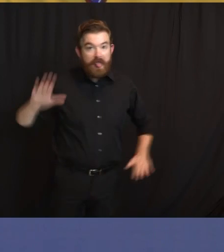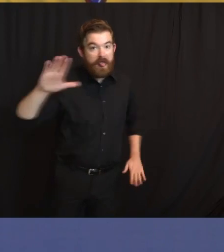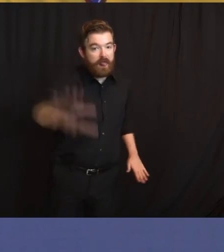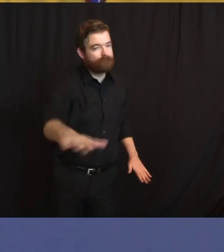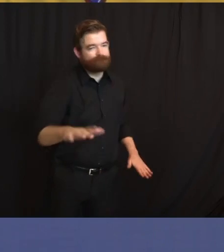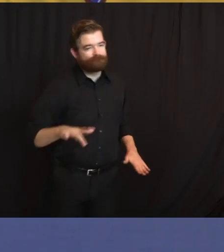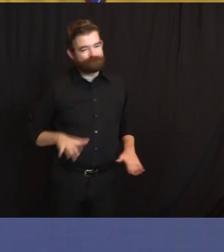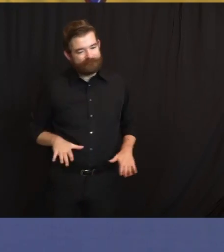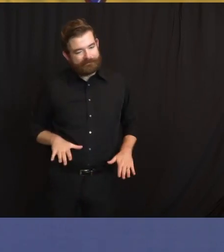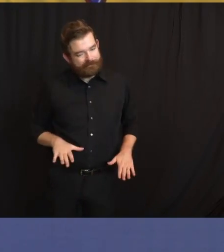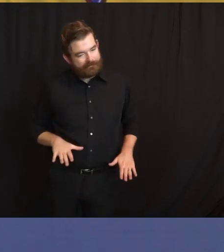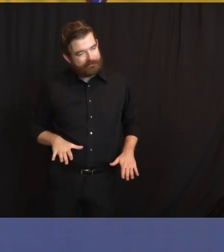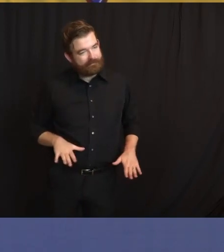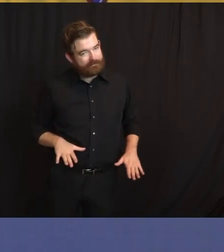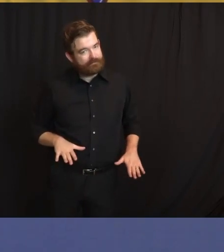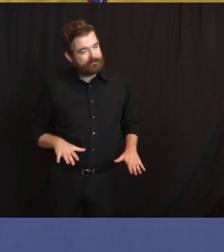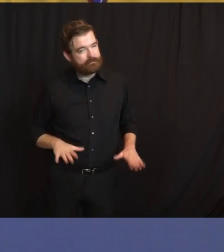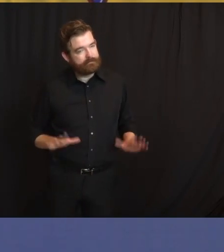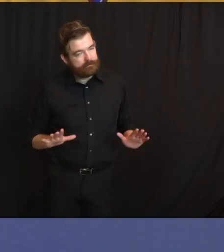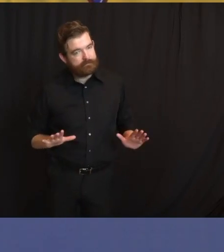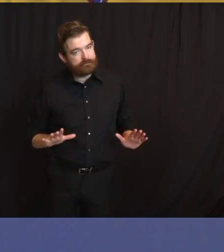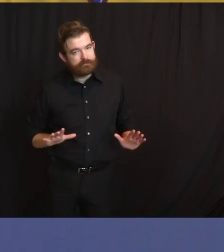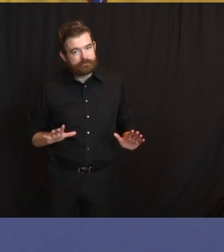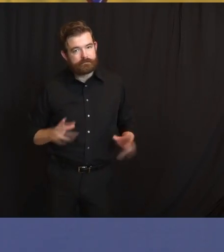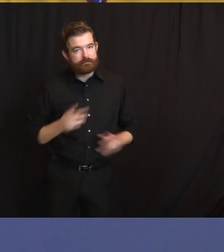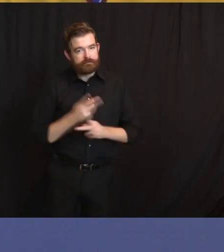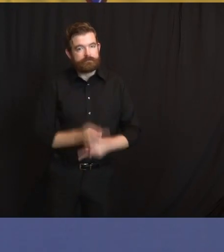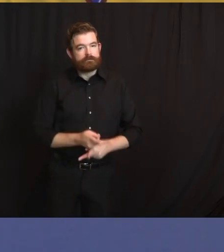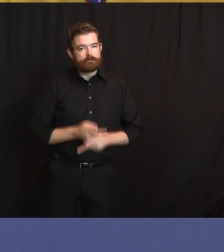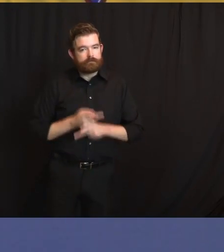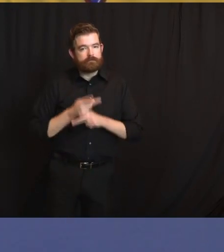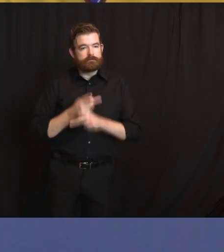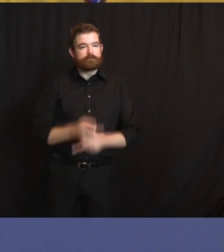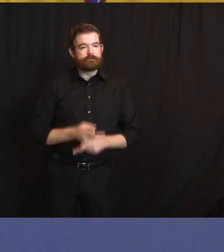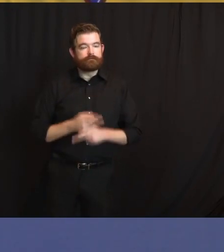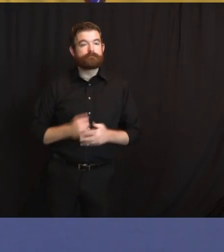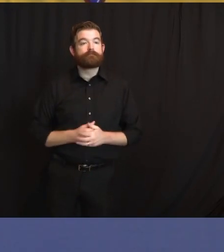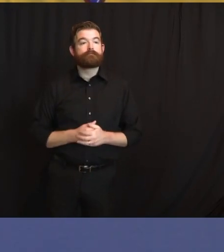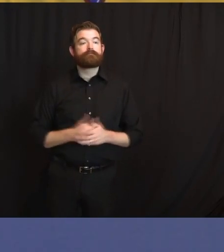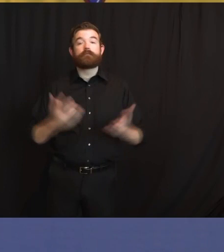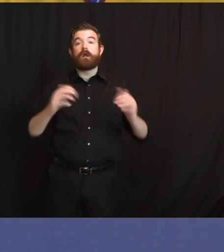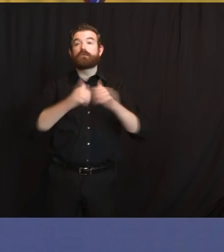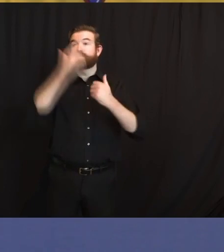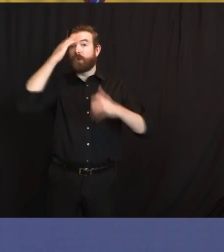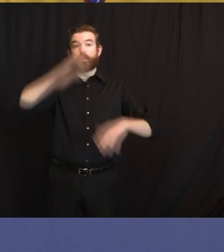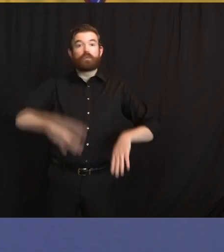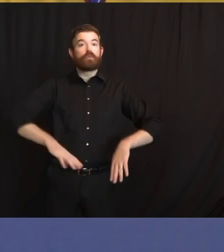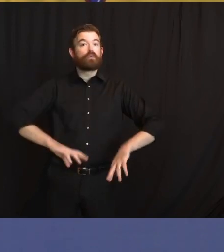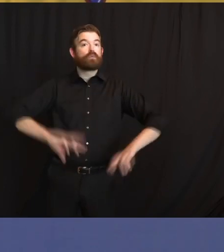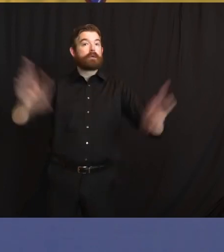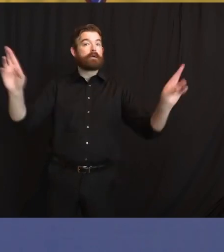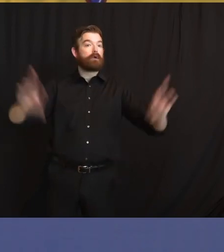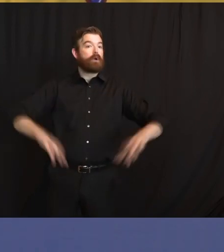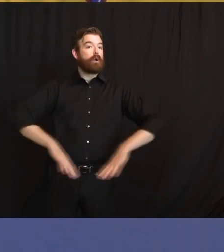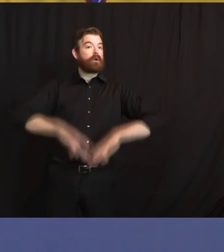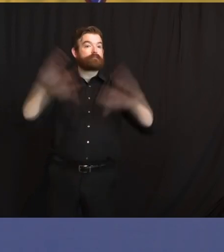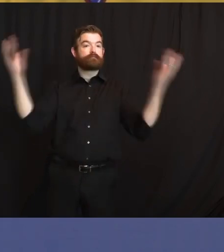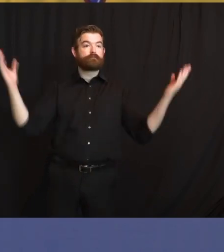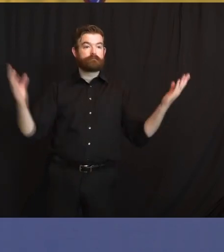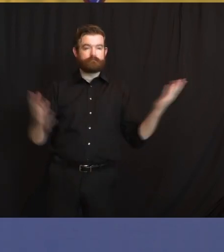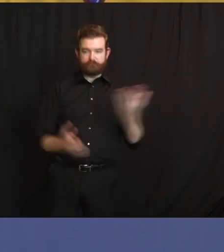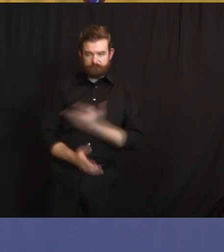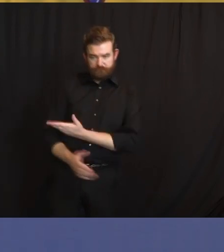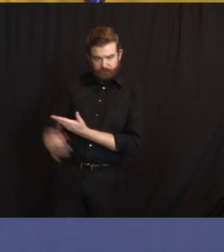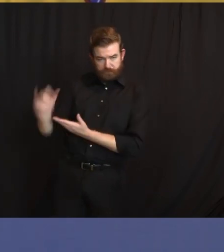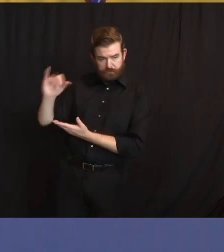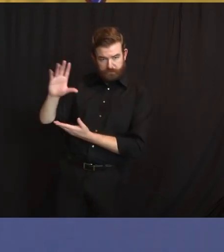agree. What are we looking for? Well, the things that have really concerned us, Judy's seen, without getting